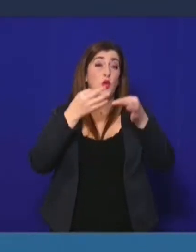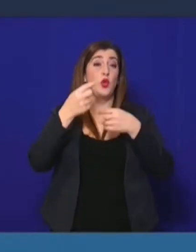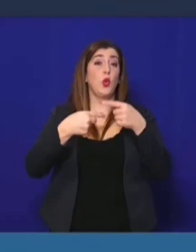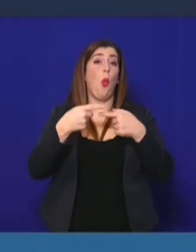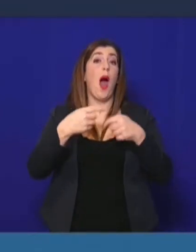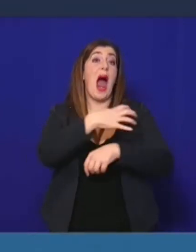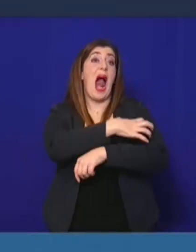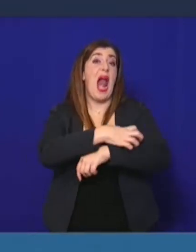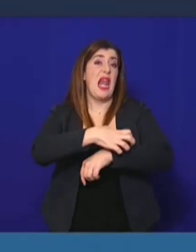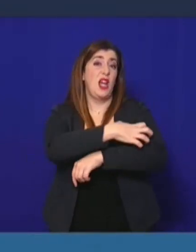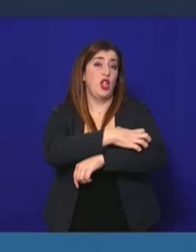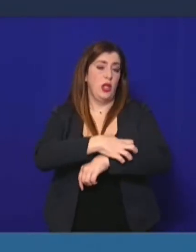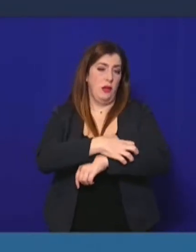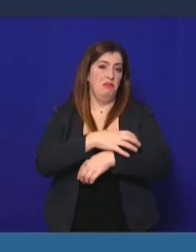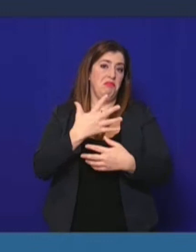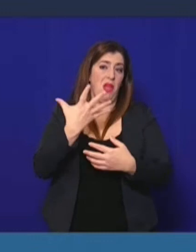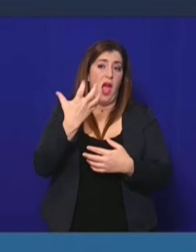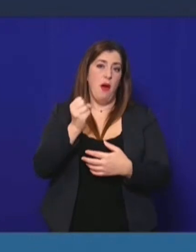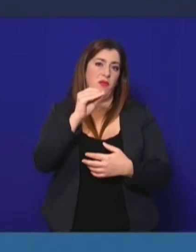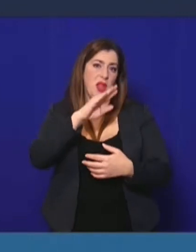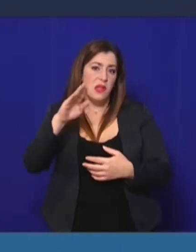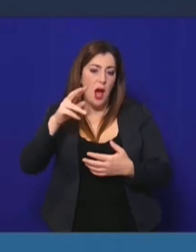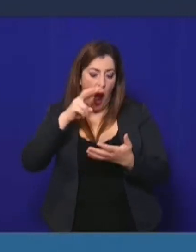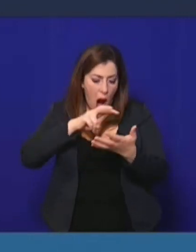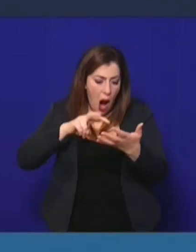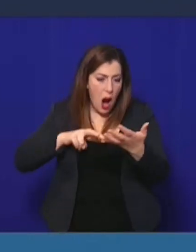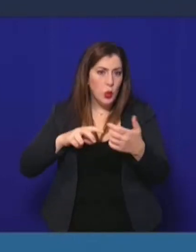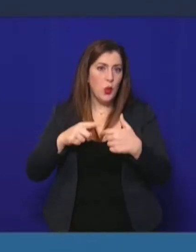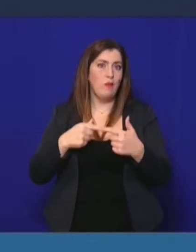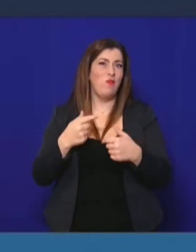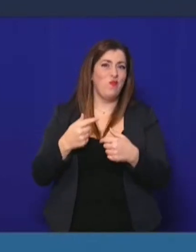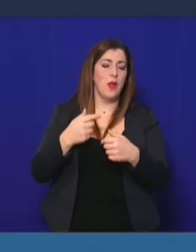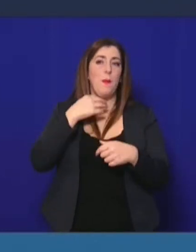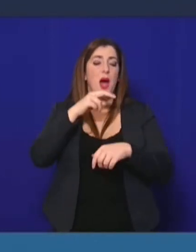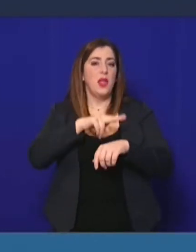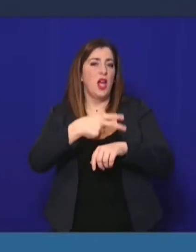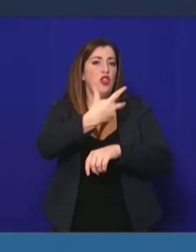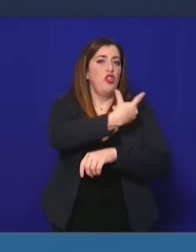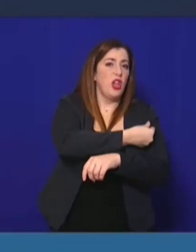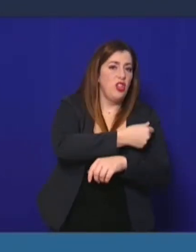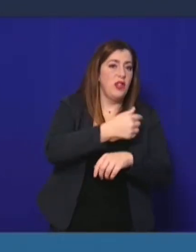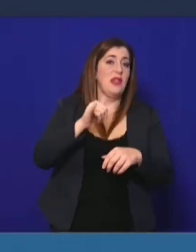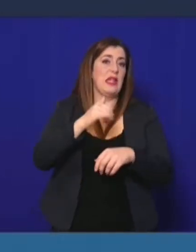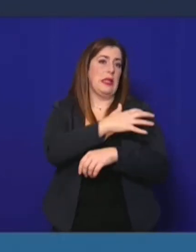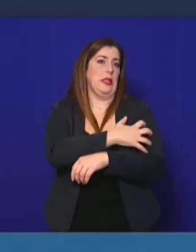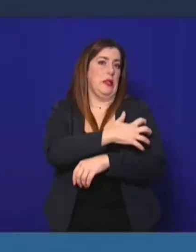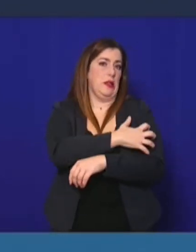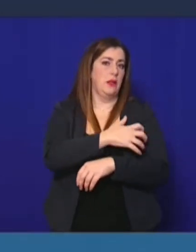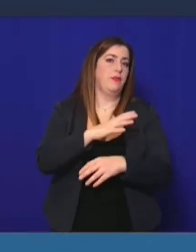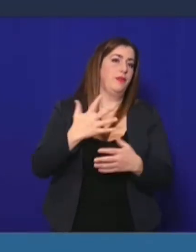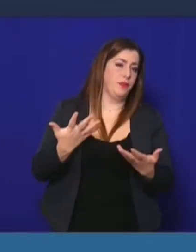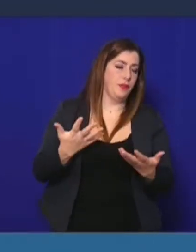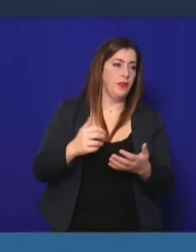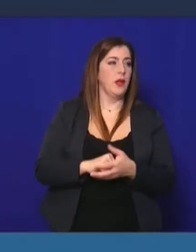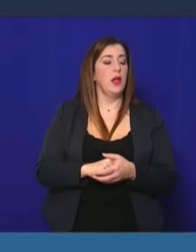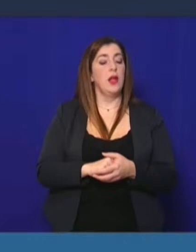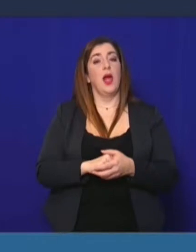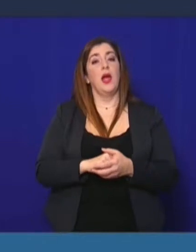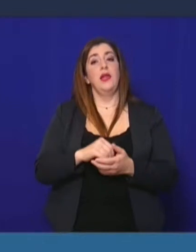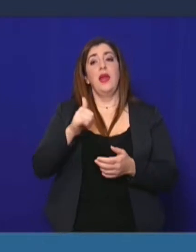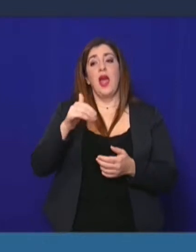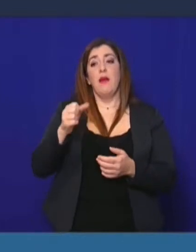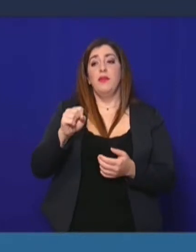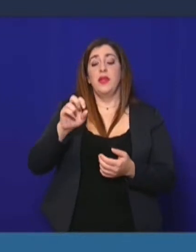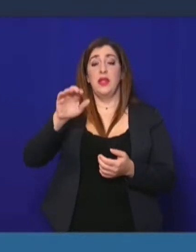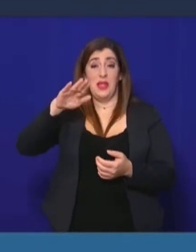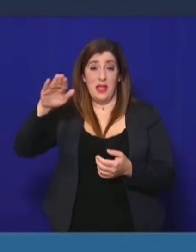probably rajtu fuqha. Ikunu biss dawk in-nies li kellhom xi allergic reaction għal jew xi vaccine oħra